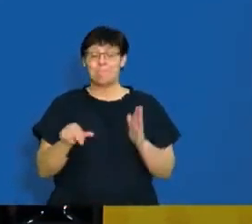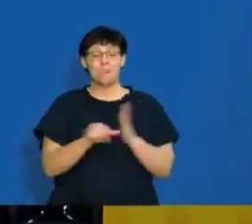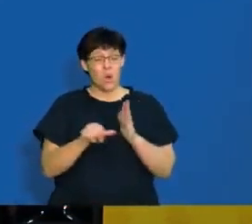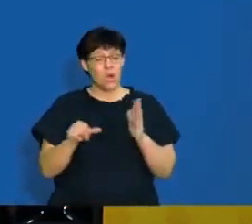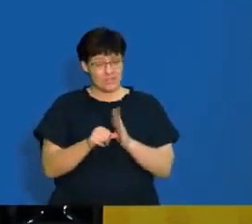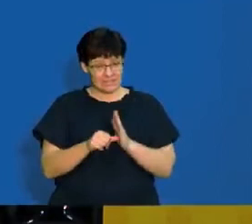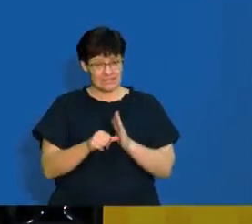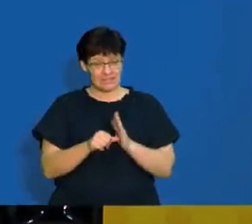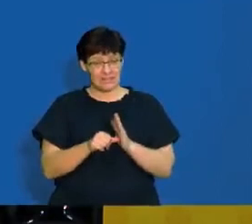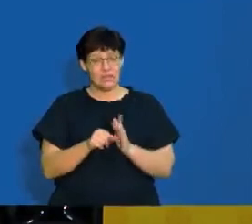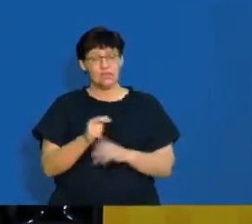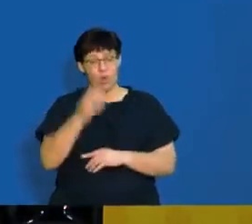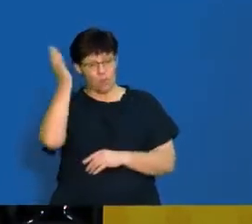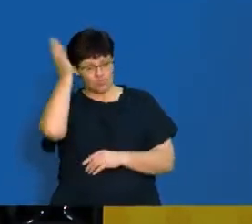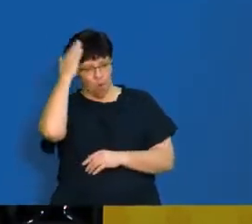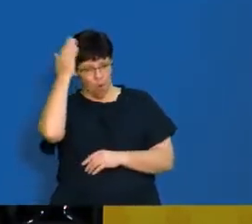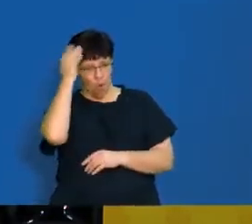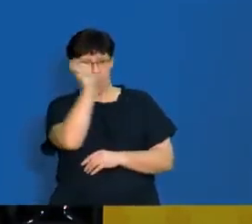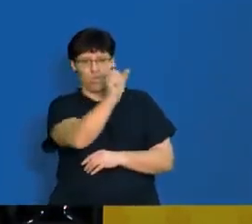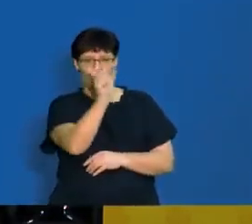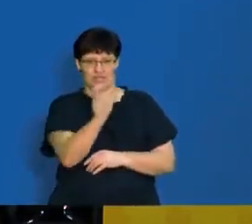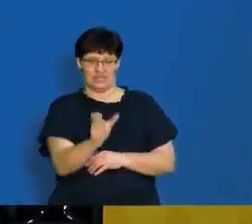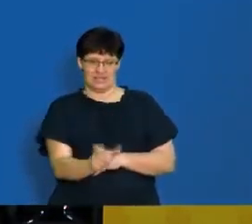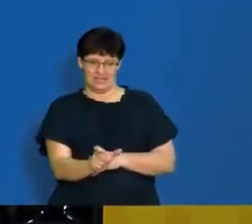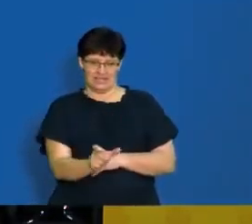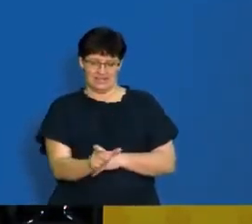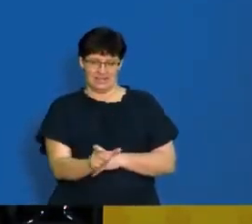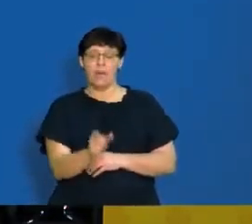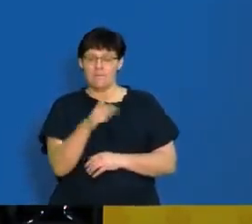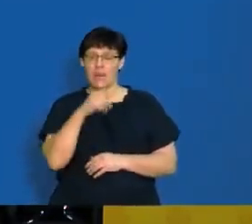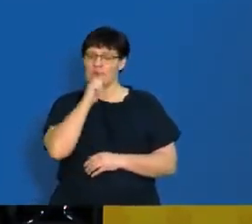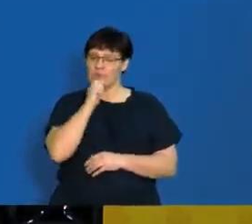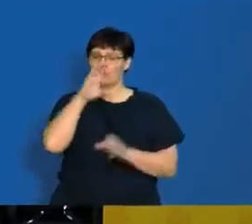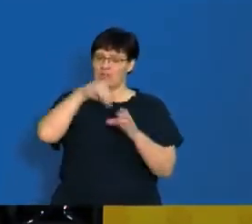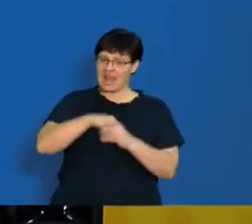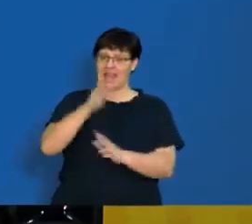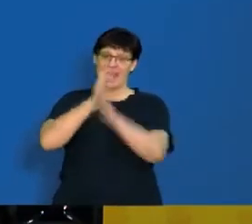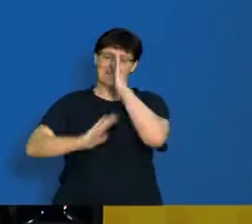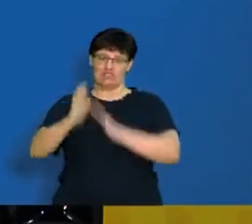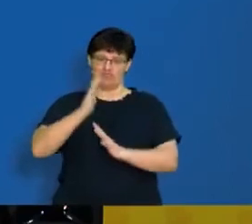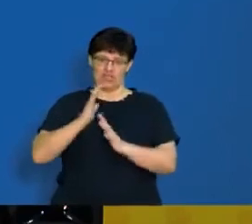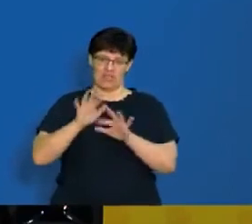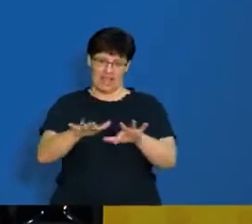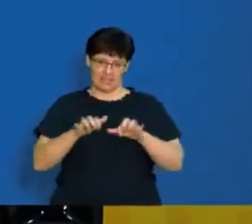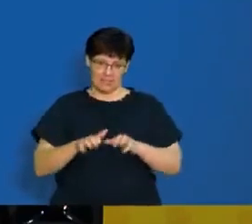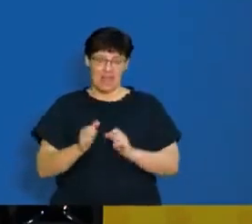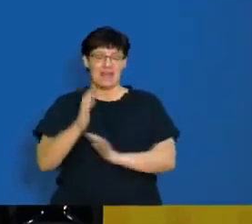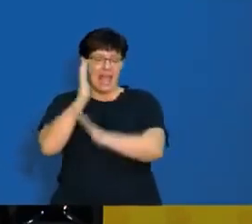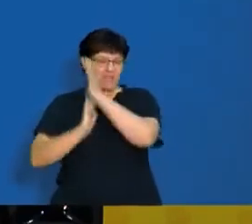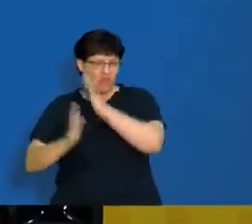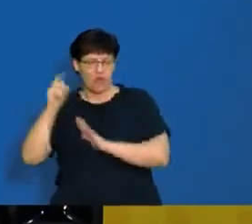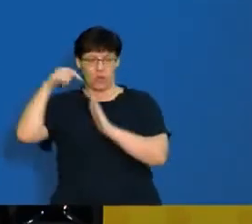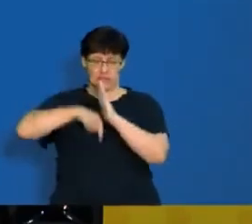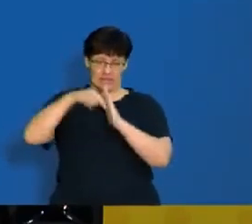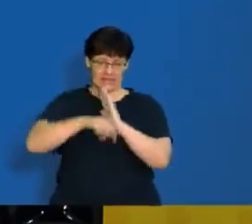very important to familiarize yourselves with the words that are used in a history exam and the historical concept, as I